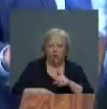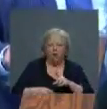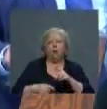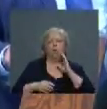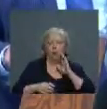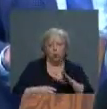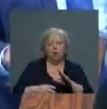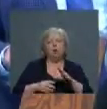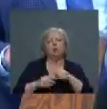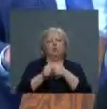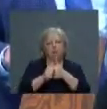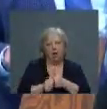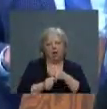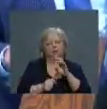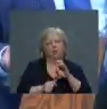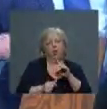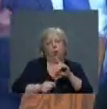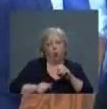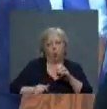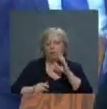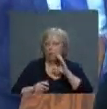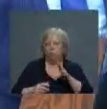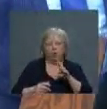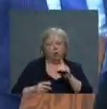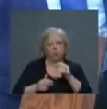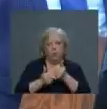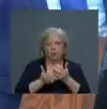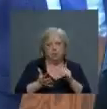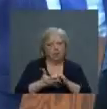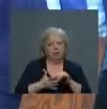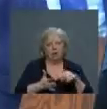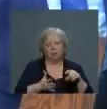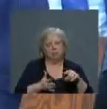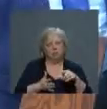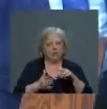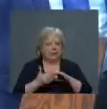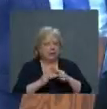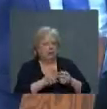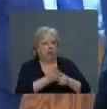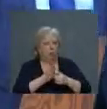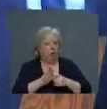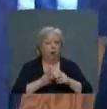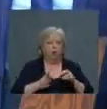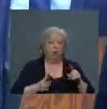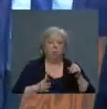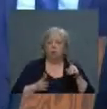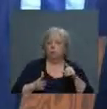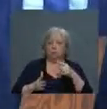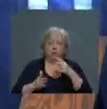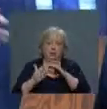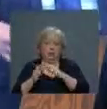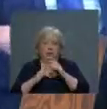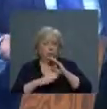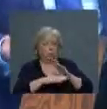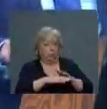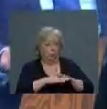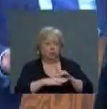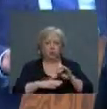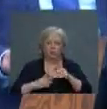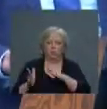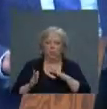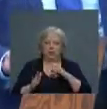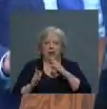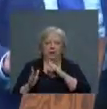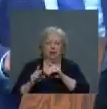and they will comply, or they'll get caution or a visit by the